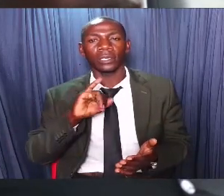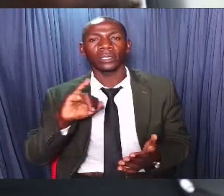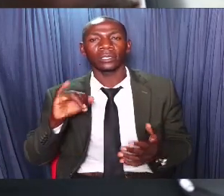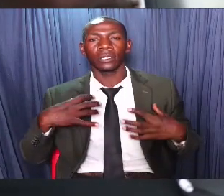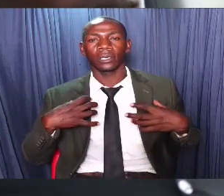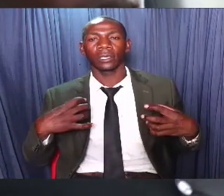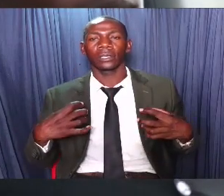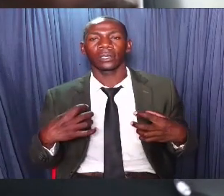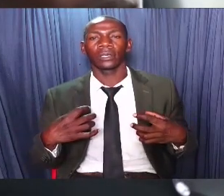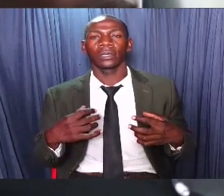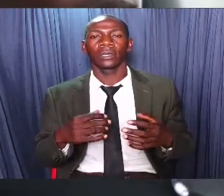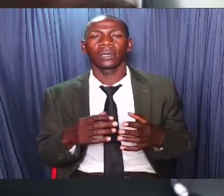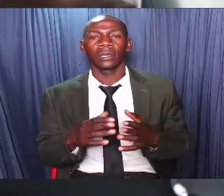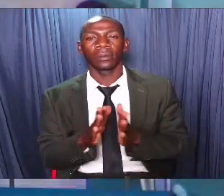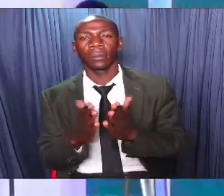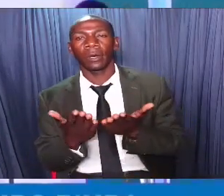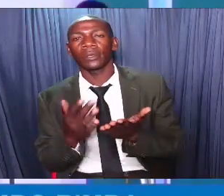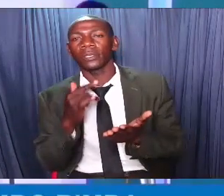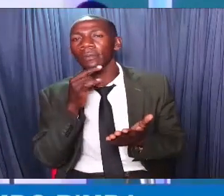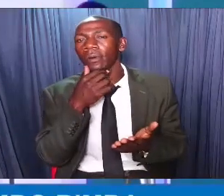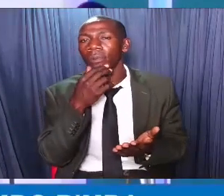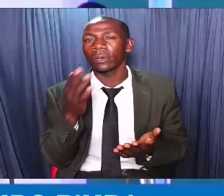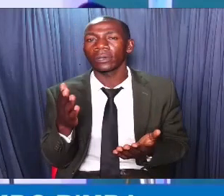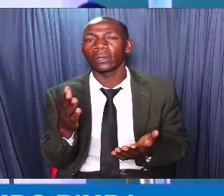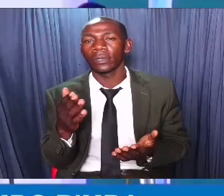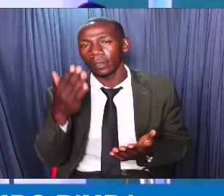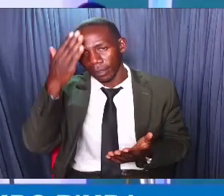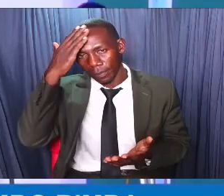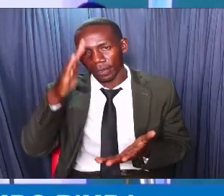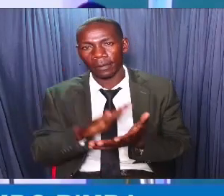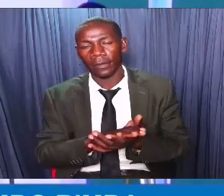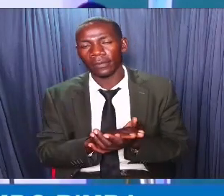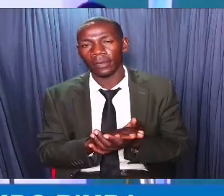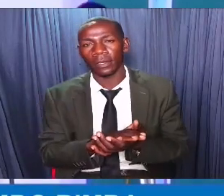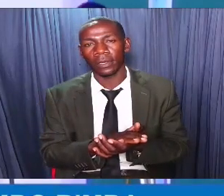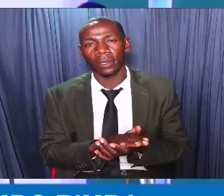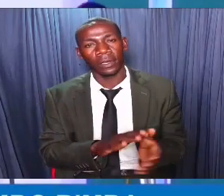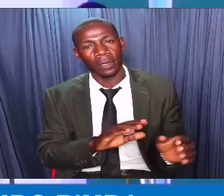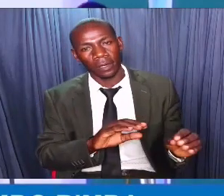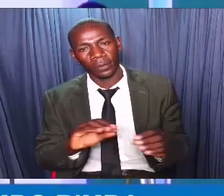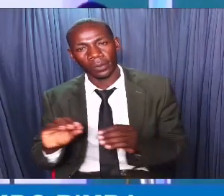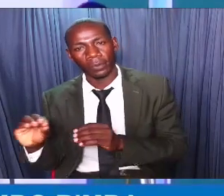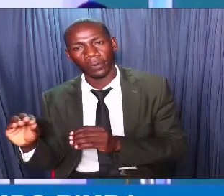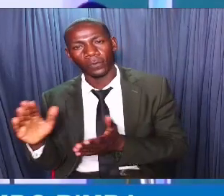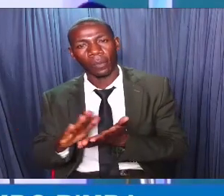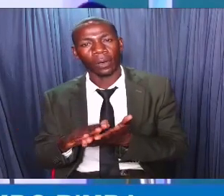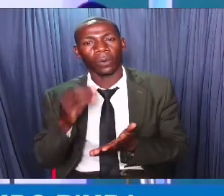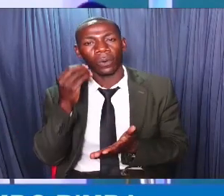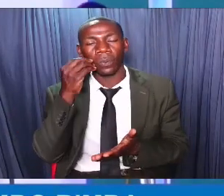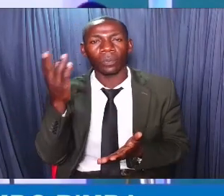child has been healed. Kinasema baba huyu. The Bible says this father. Alisadiki. Trusted. Na akaondoka akaenda. And left